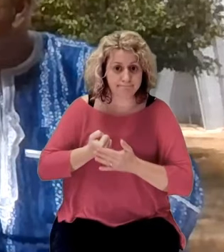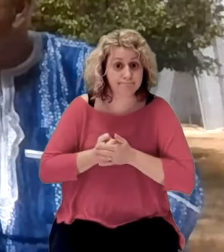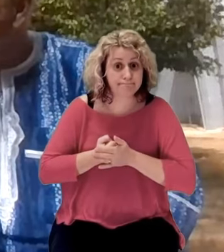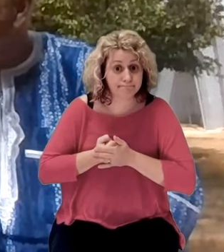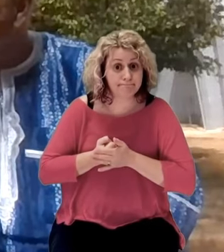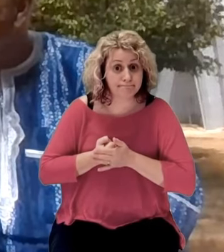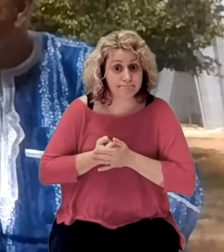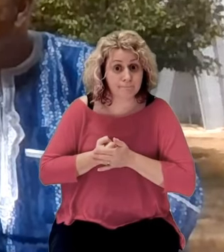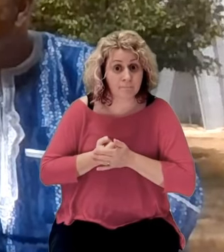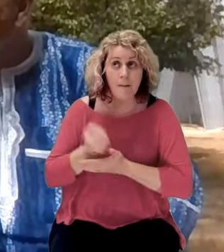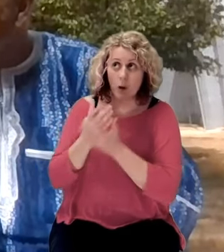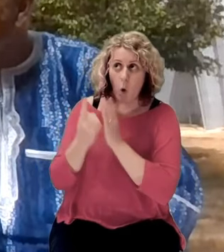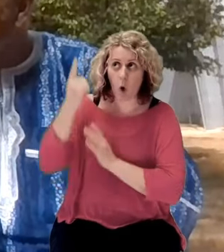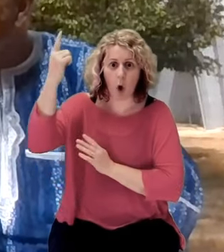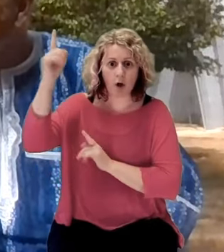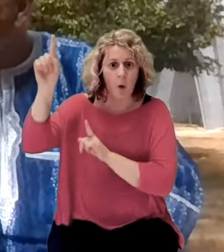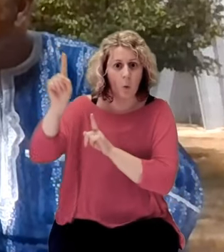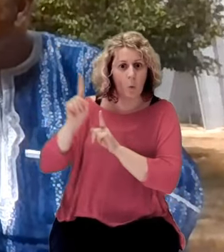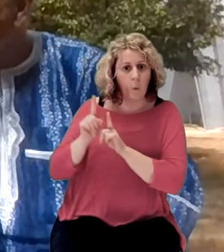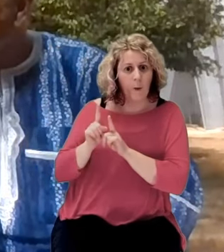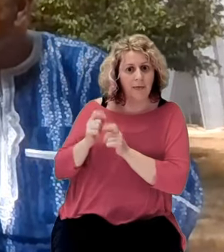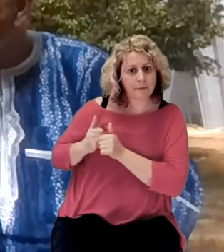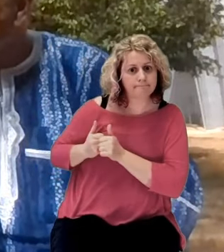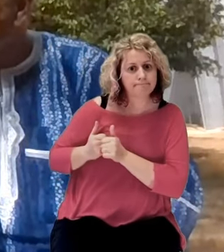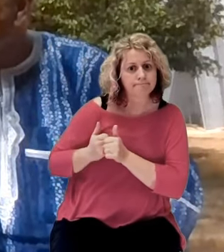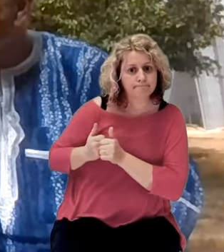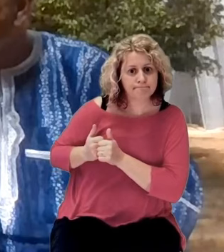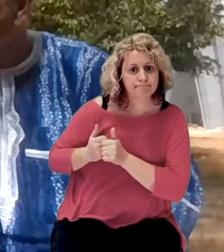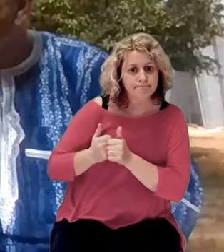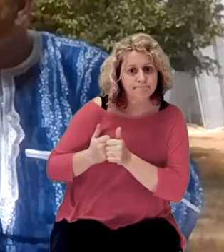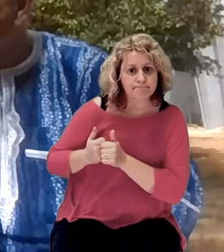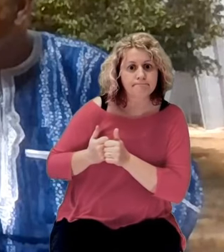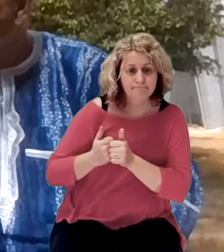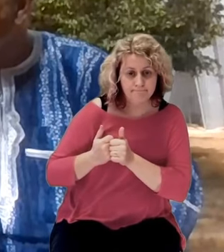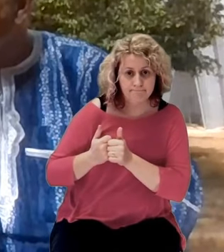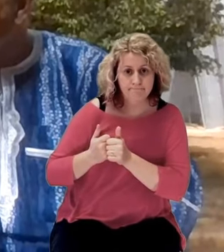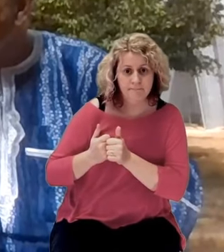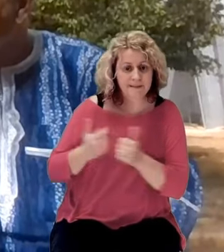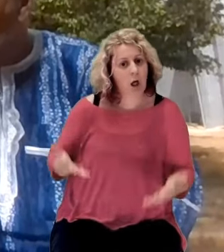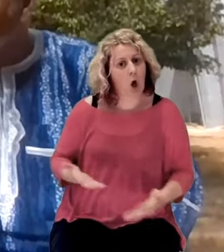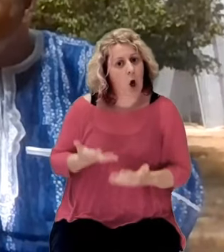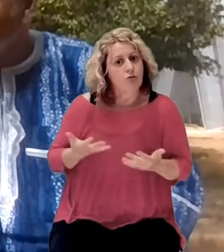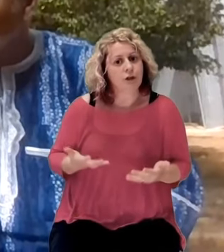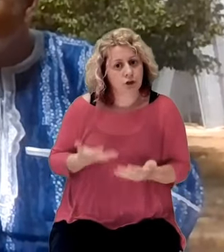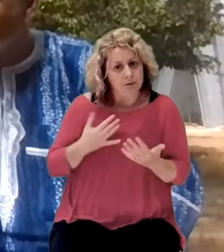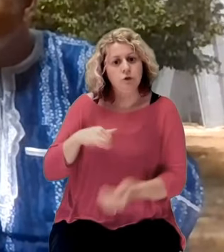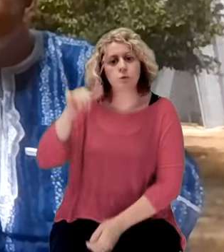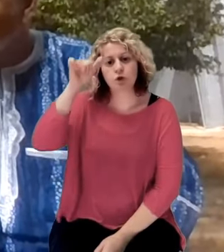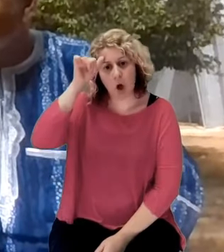is encouraging to know that God is with us in this storm of